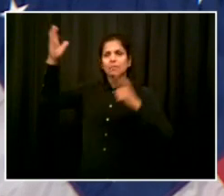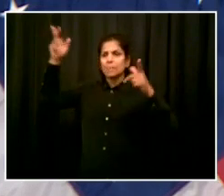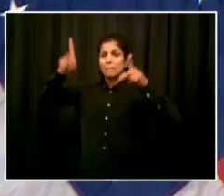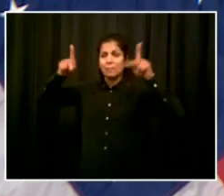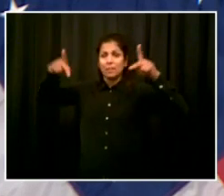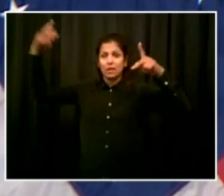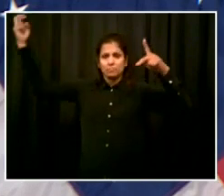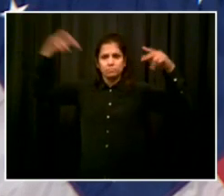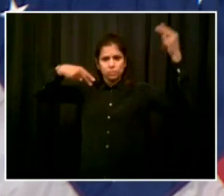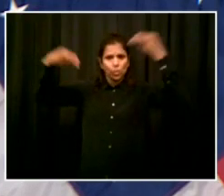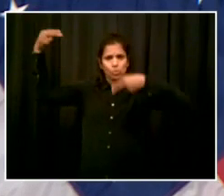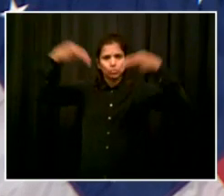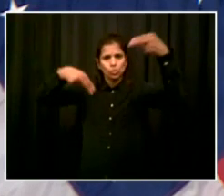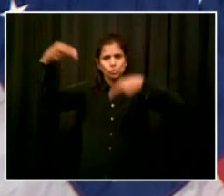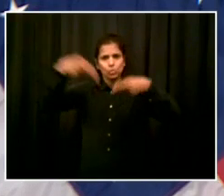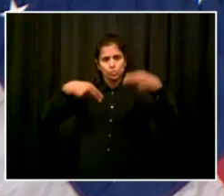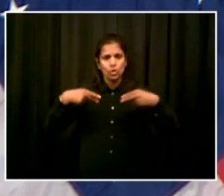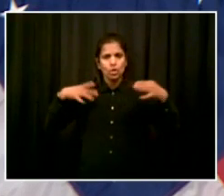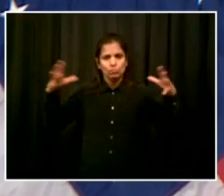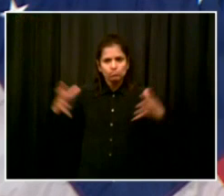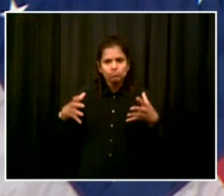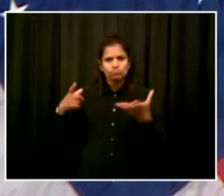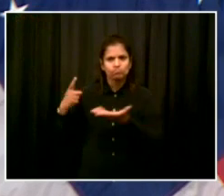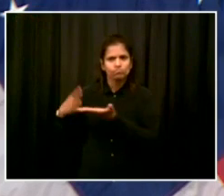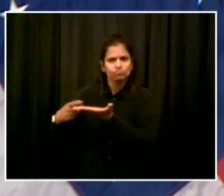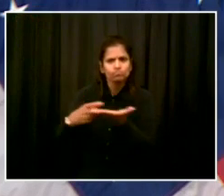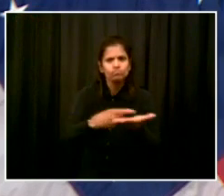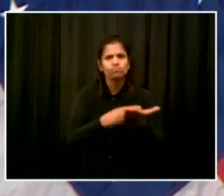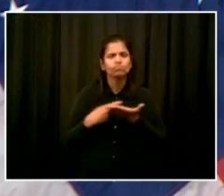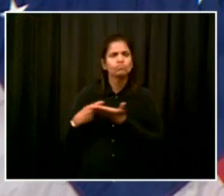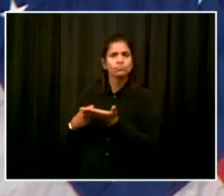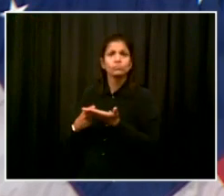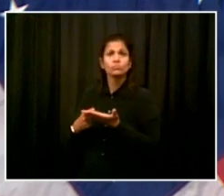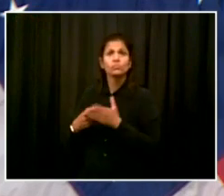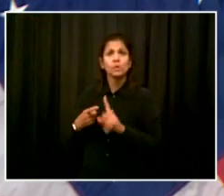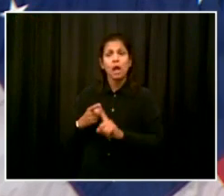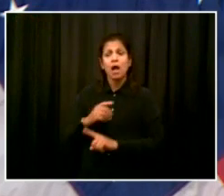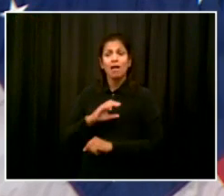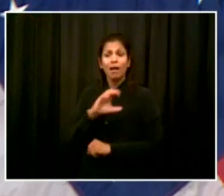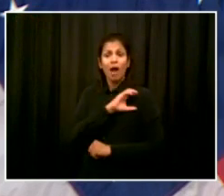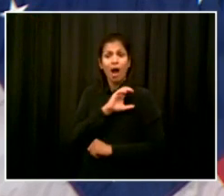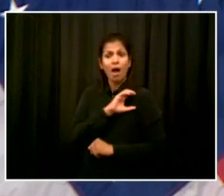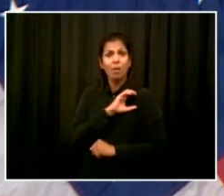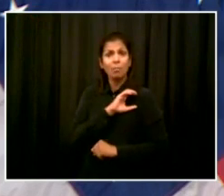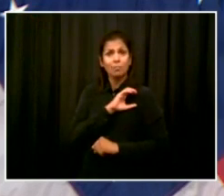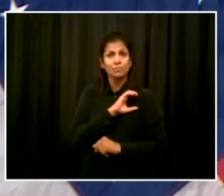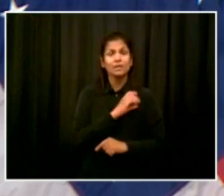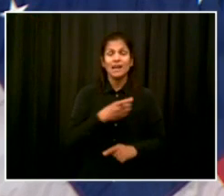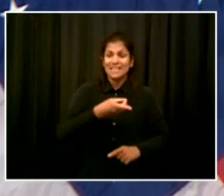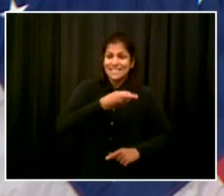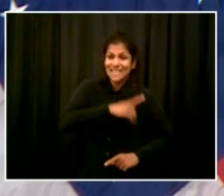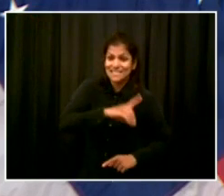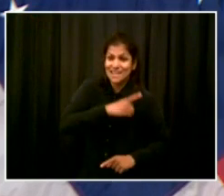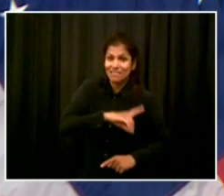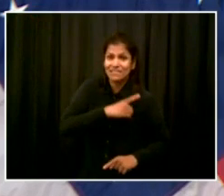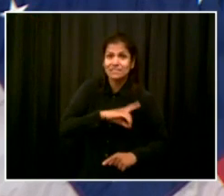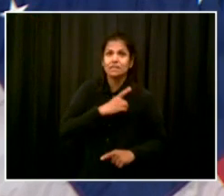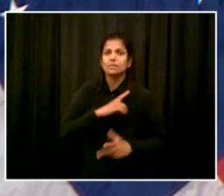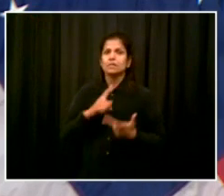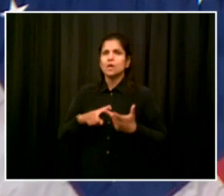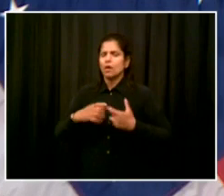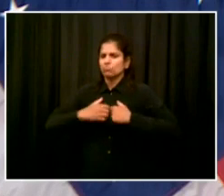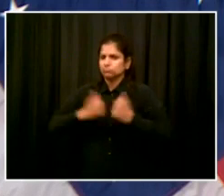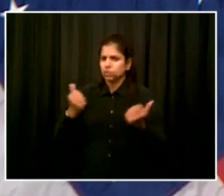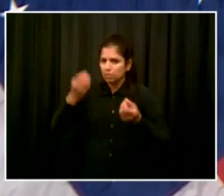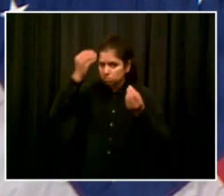what I'm investigating in your community. This is what I need help in. Who can tell us about this? So it's good. Listen, we're going to get out of